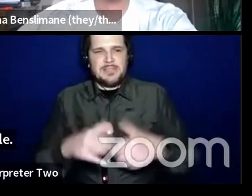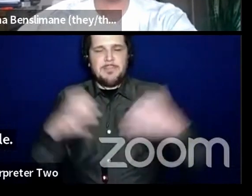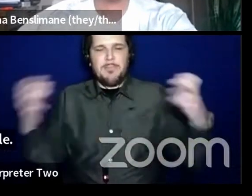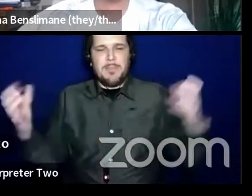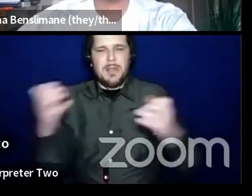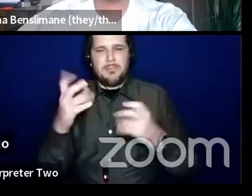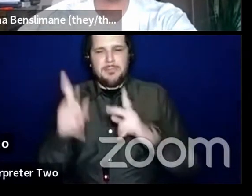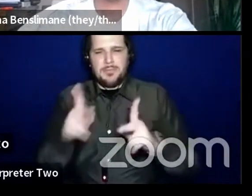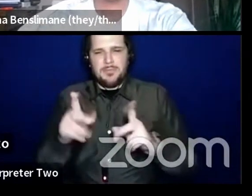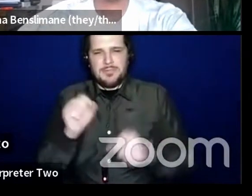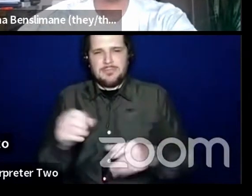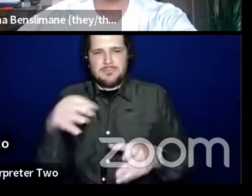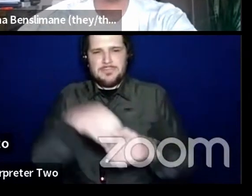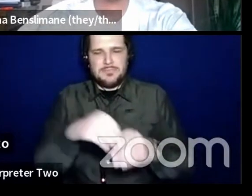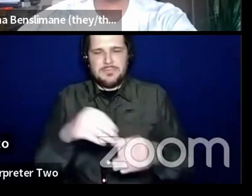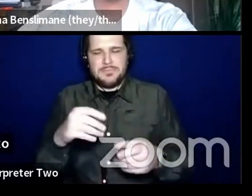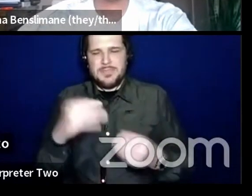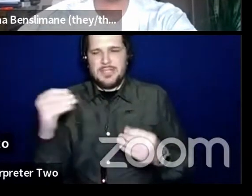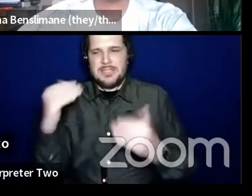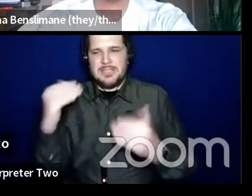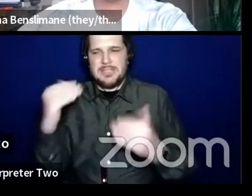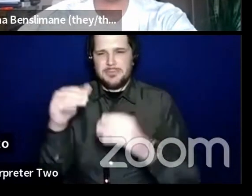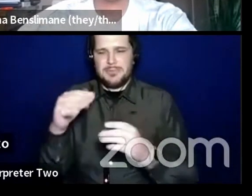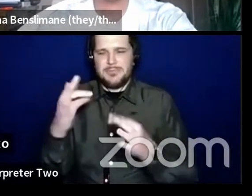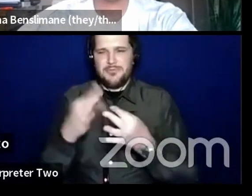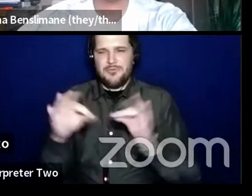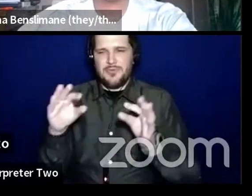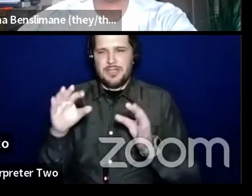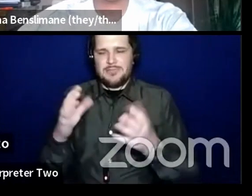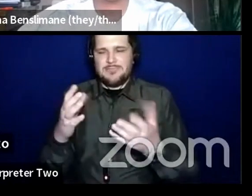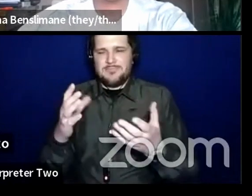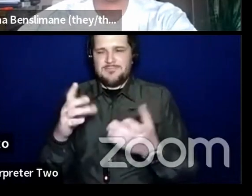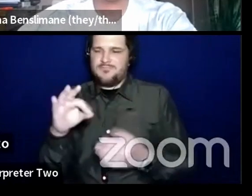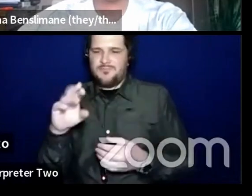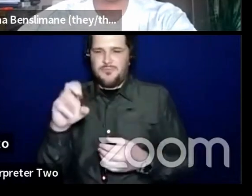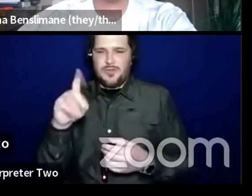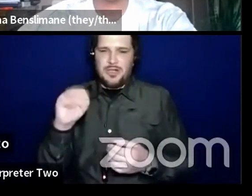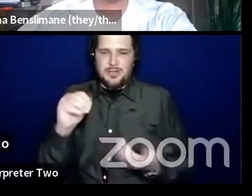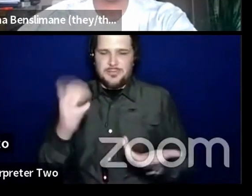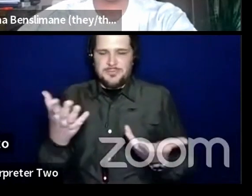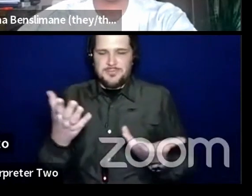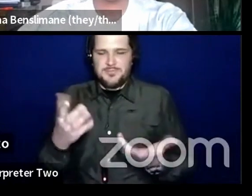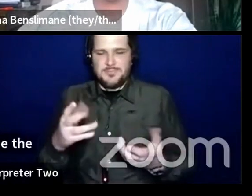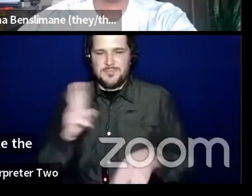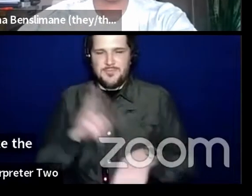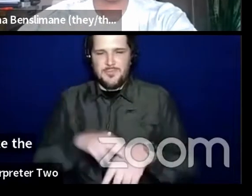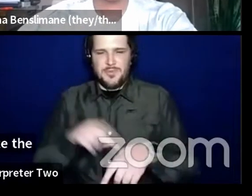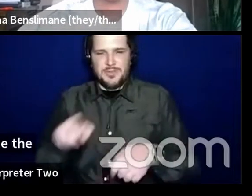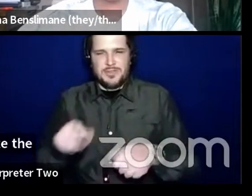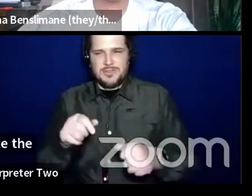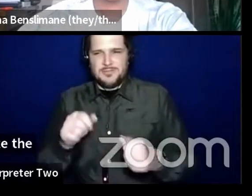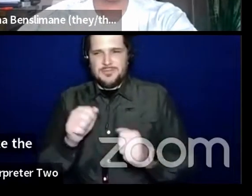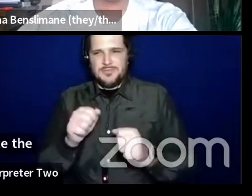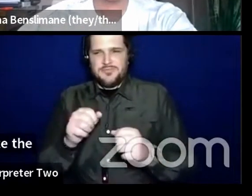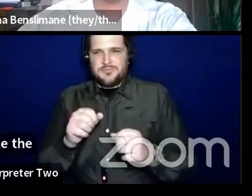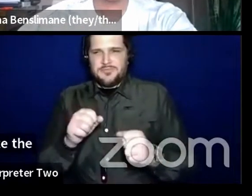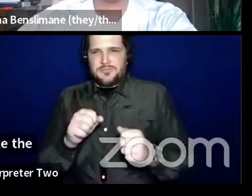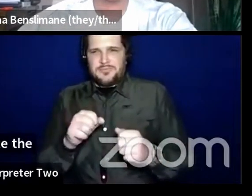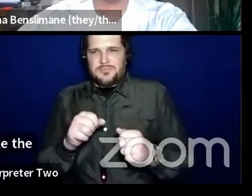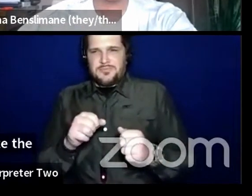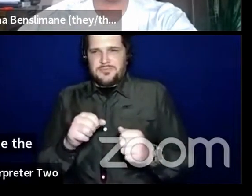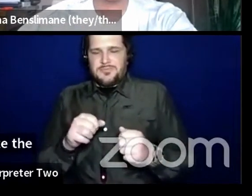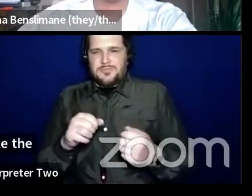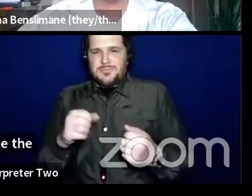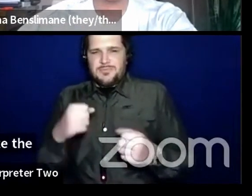number of freedoms. And then the ways in which, of course, those structures force